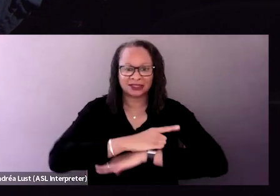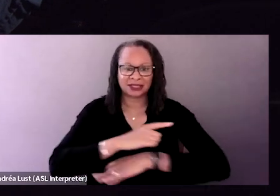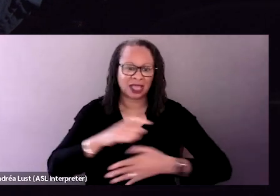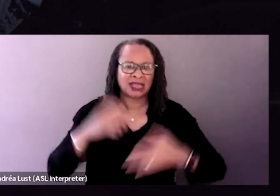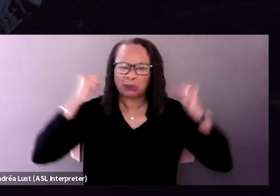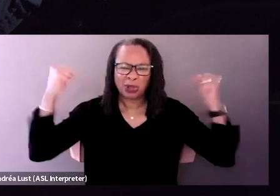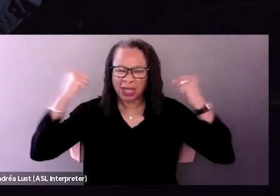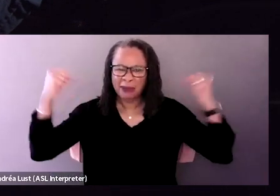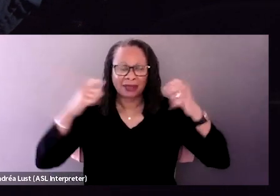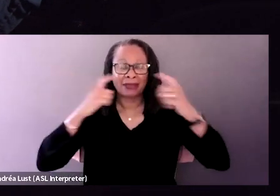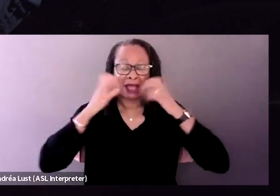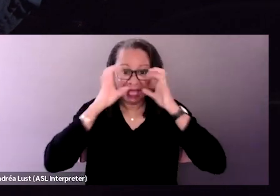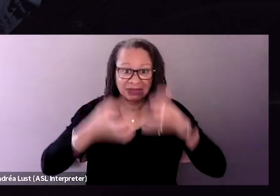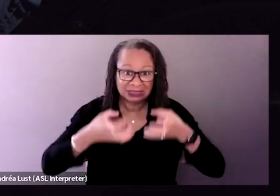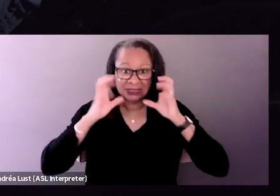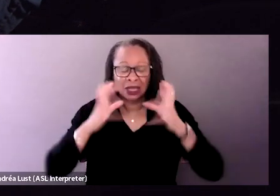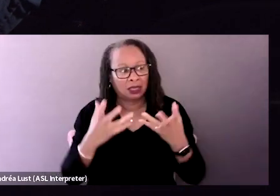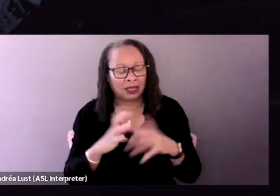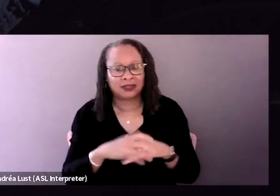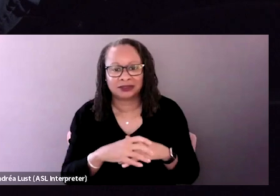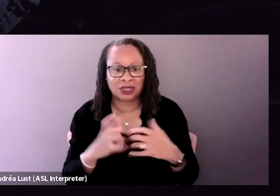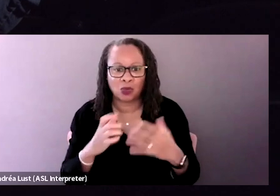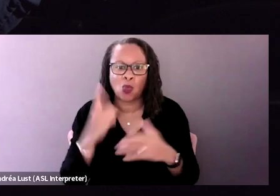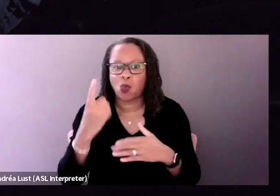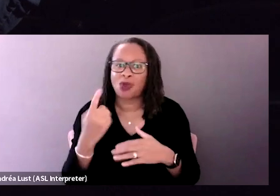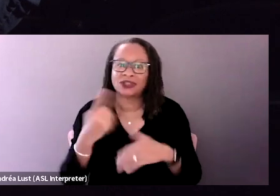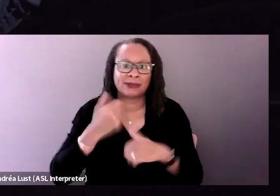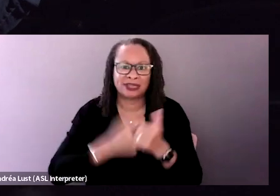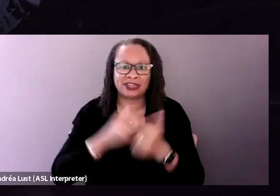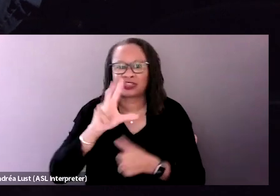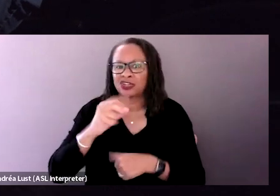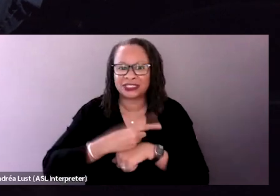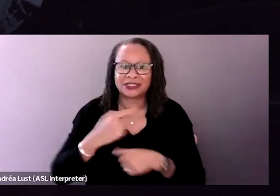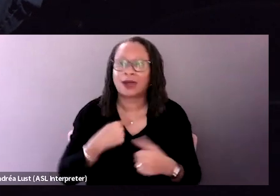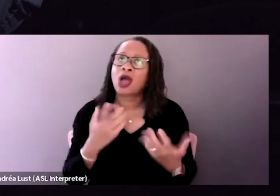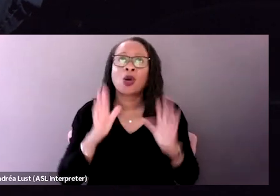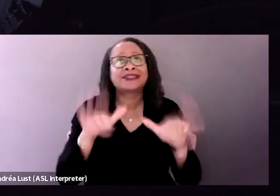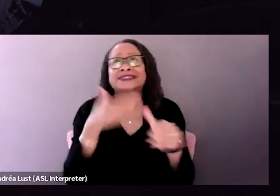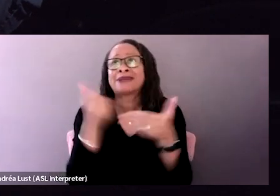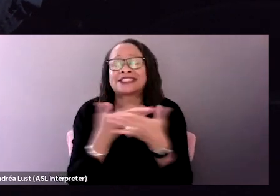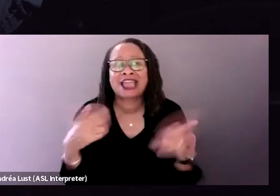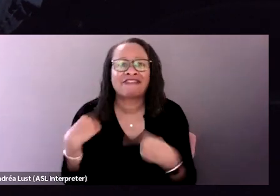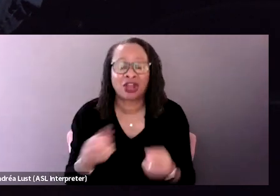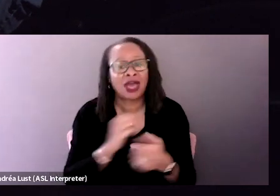hair out and my eyes out, and then once every 30 days, I'm like, oh my God, this is the best. But to